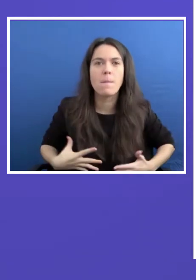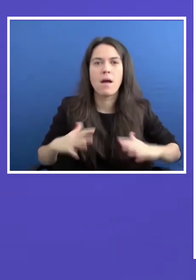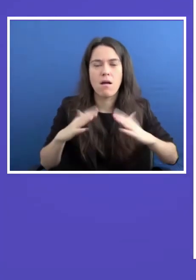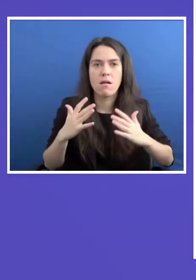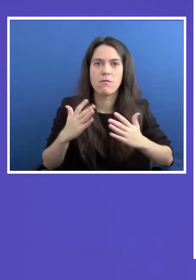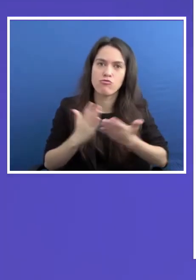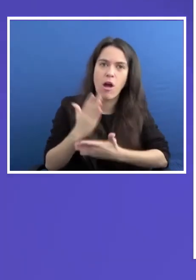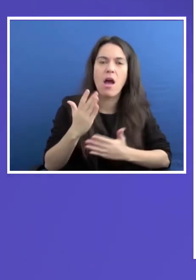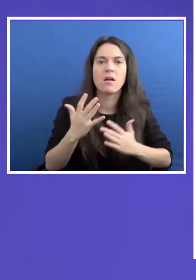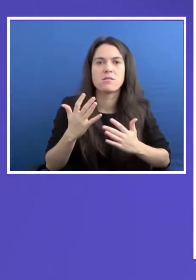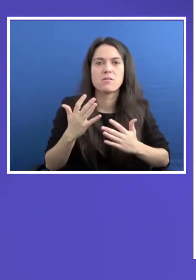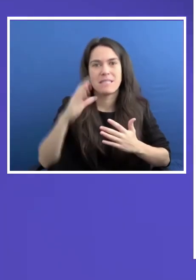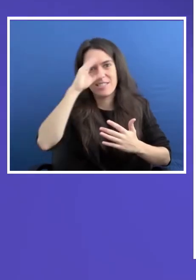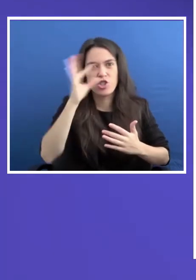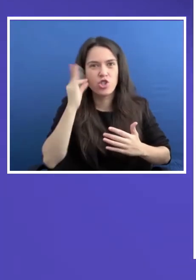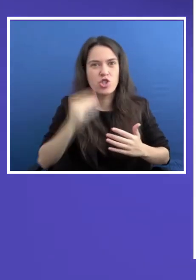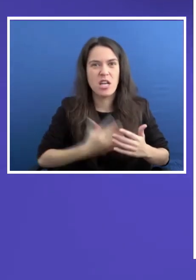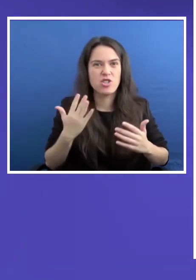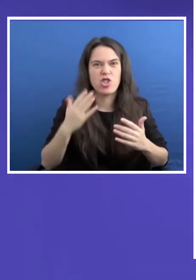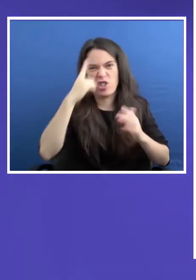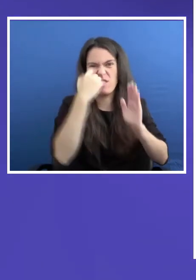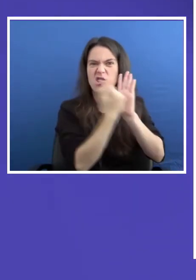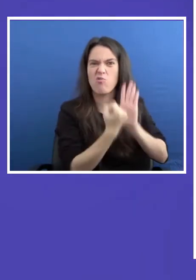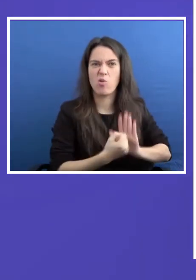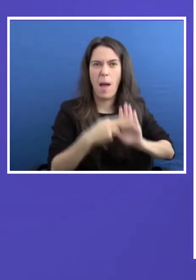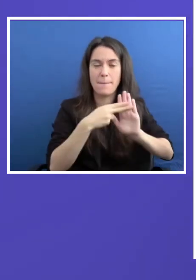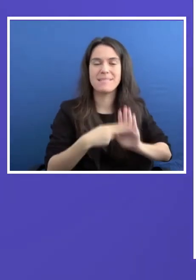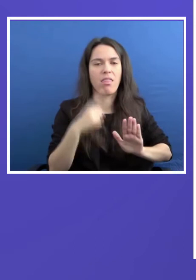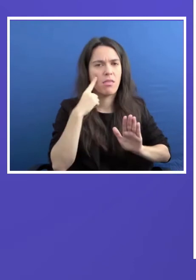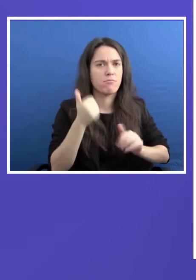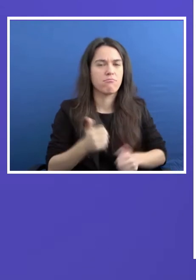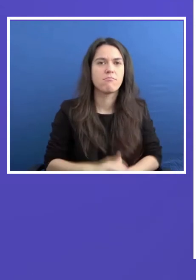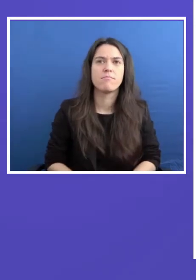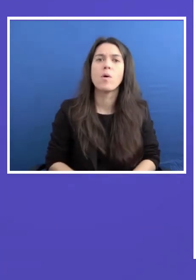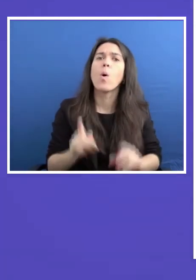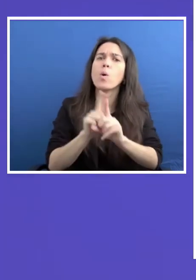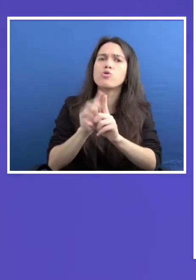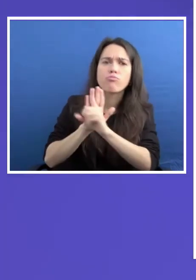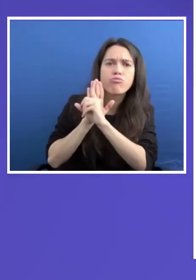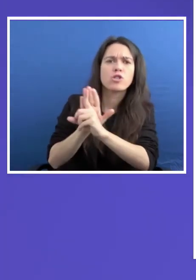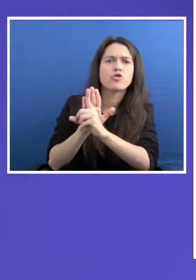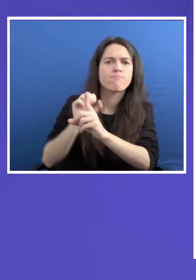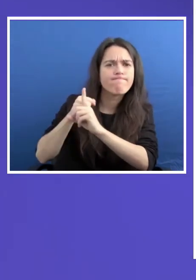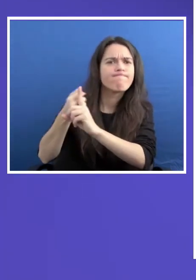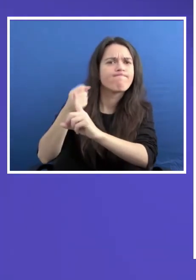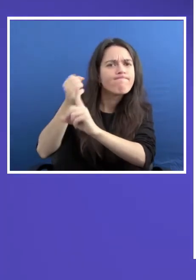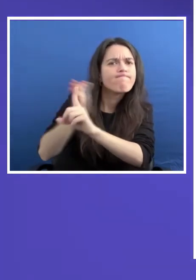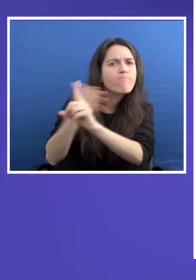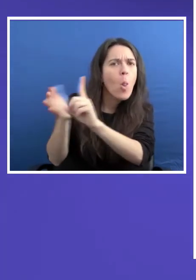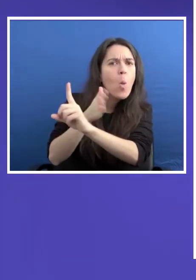and the diversity. Also, increasing the pressure to policymaker to implement